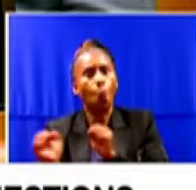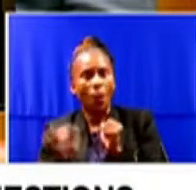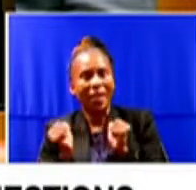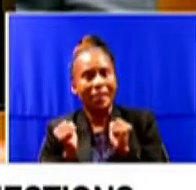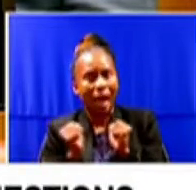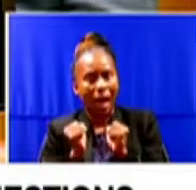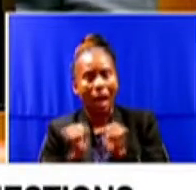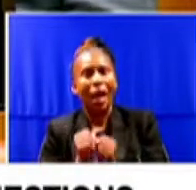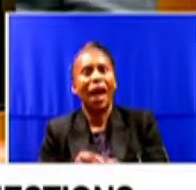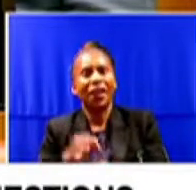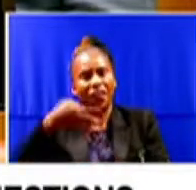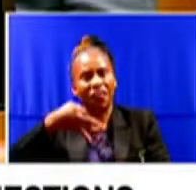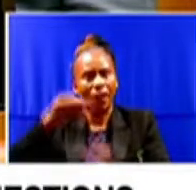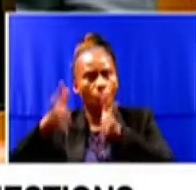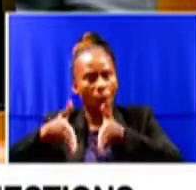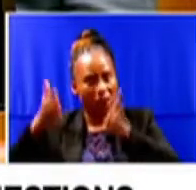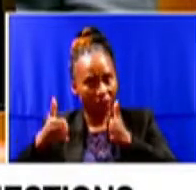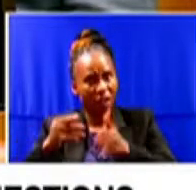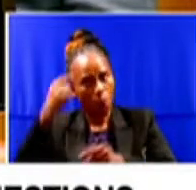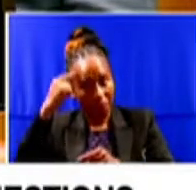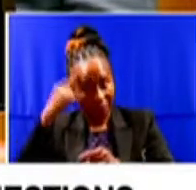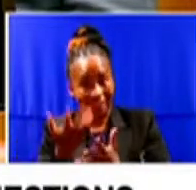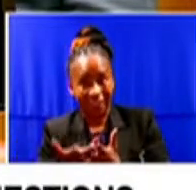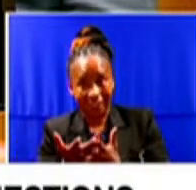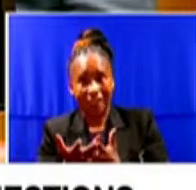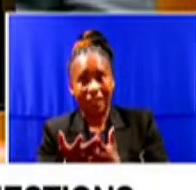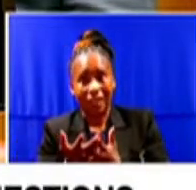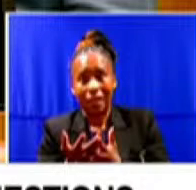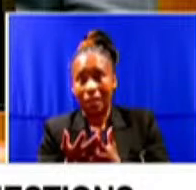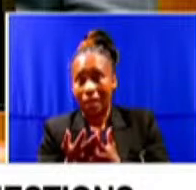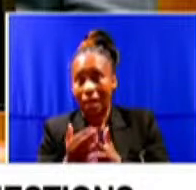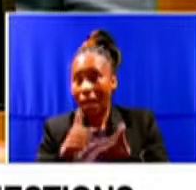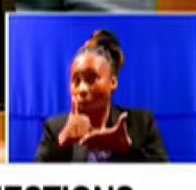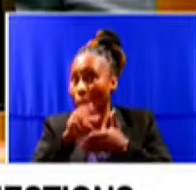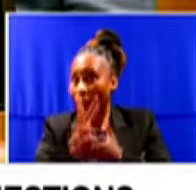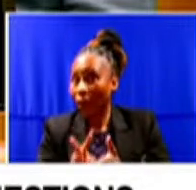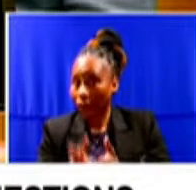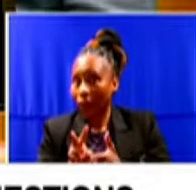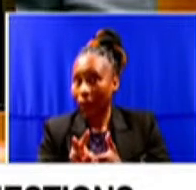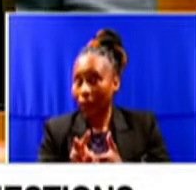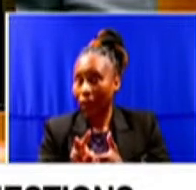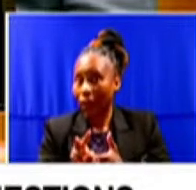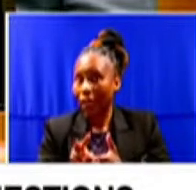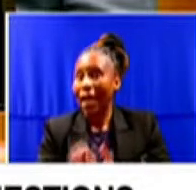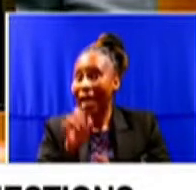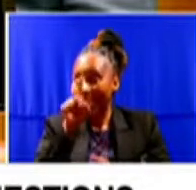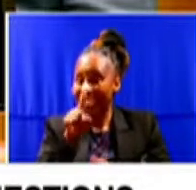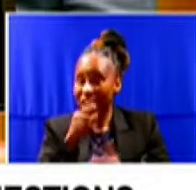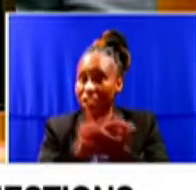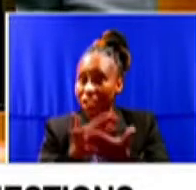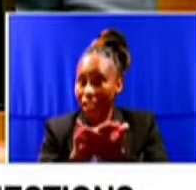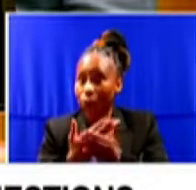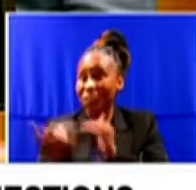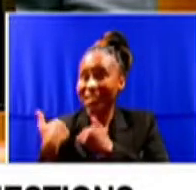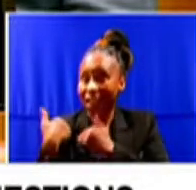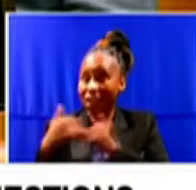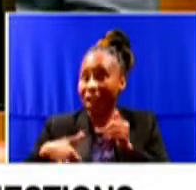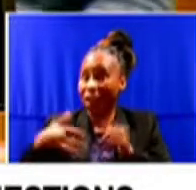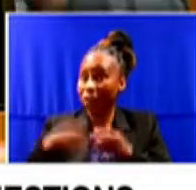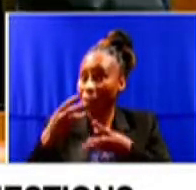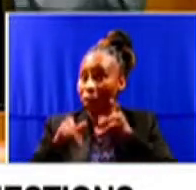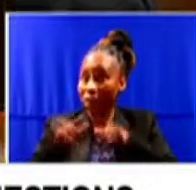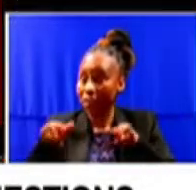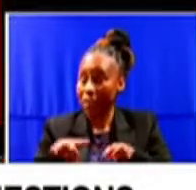take responsibility for the lives lost due to this failure? And if not, Mr. President, then you who have taken should more take time than you responsibility?